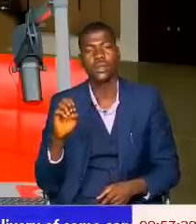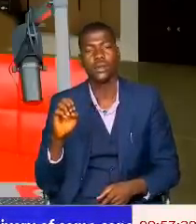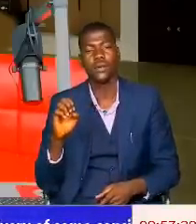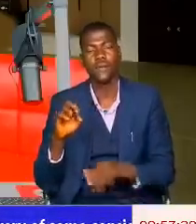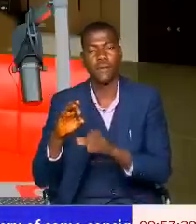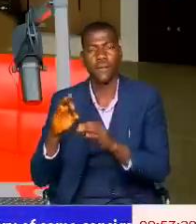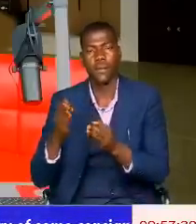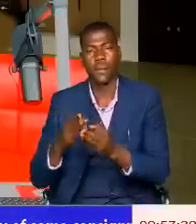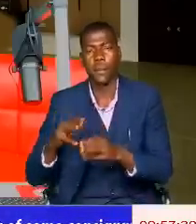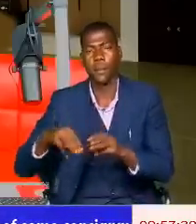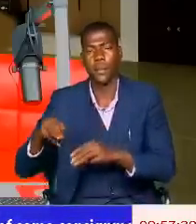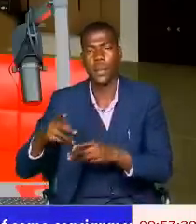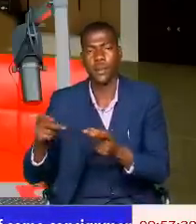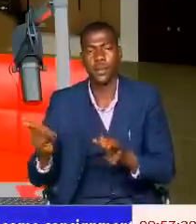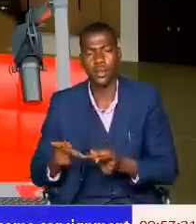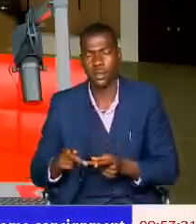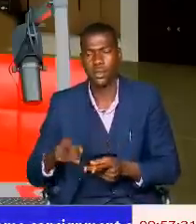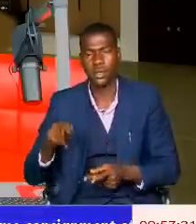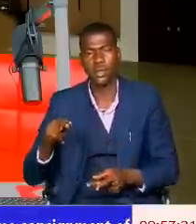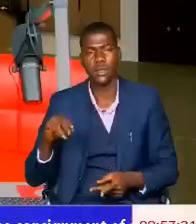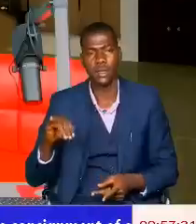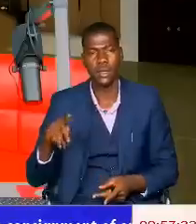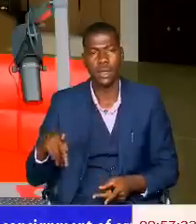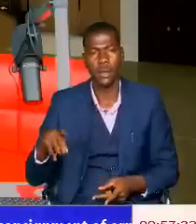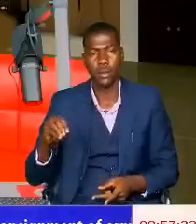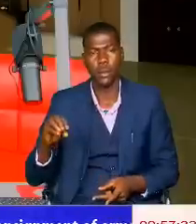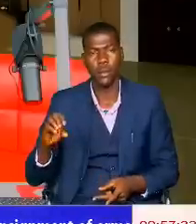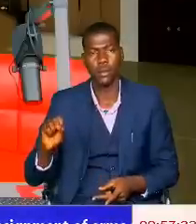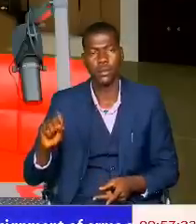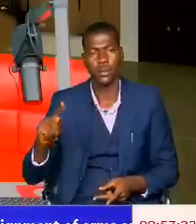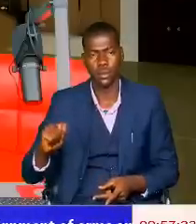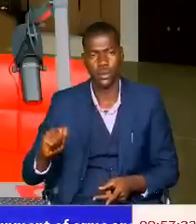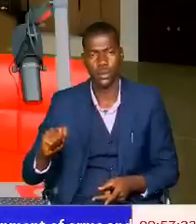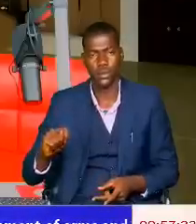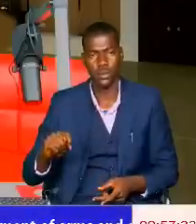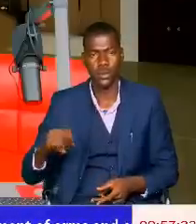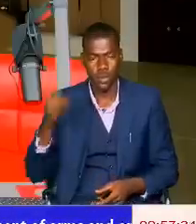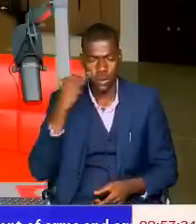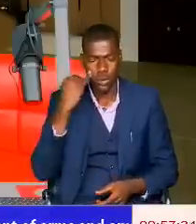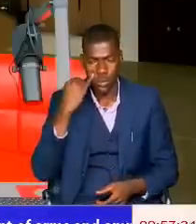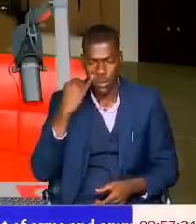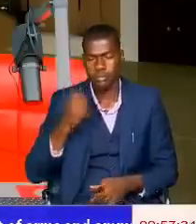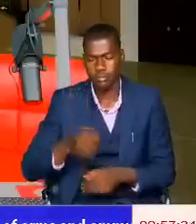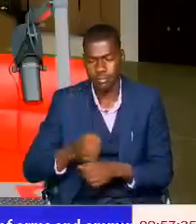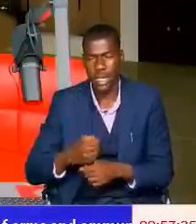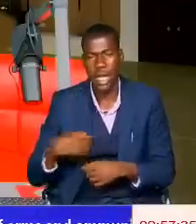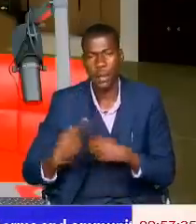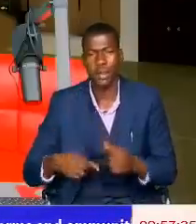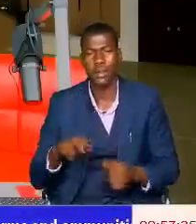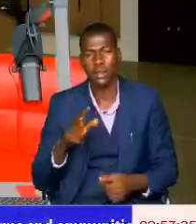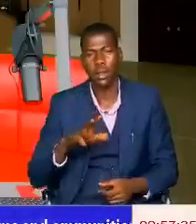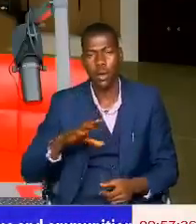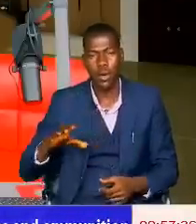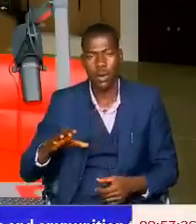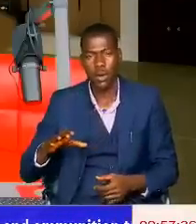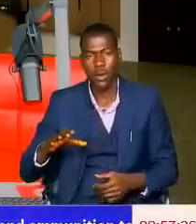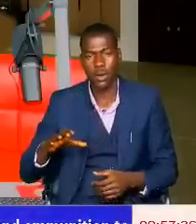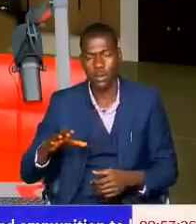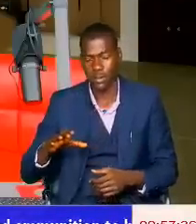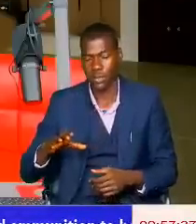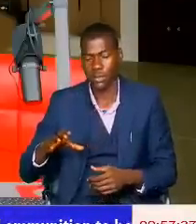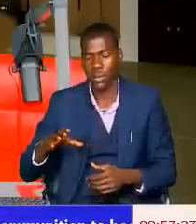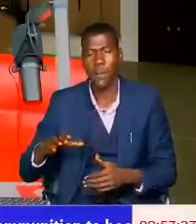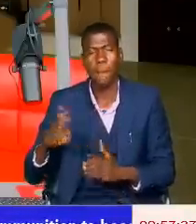making nothing less than 400 million naira every month. Only from Brekete